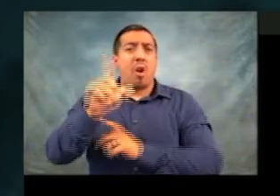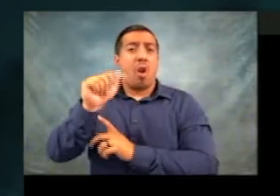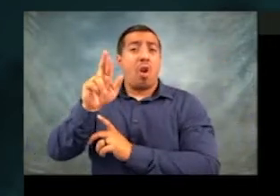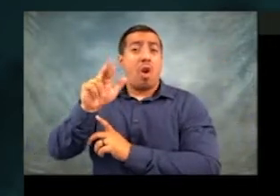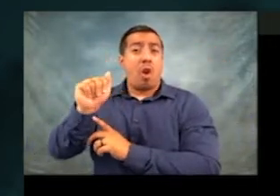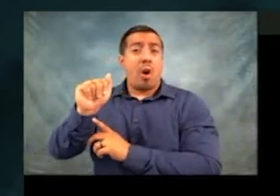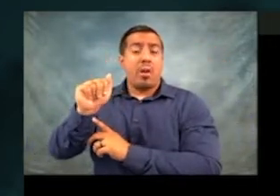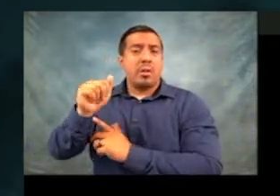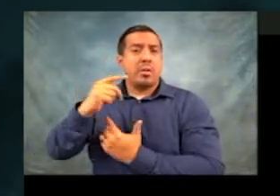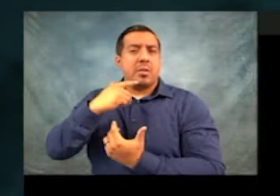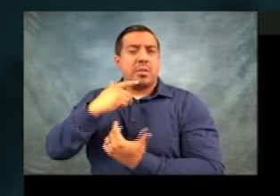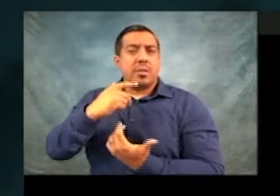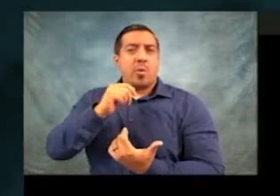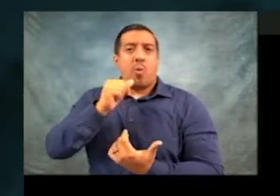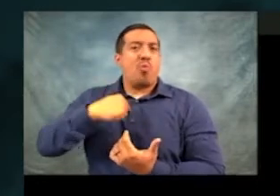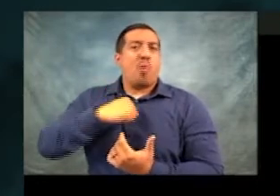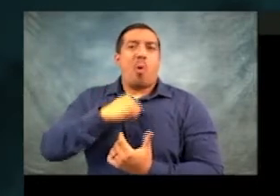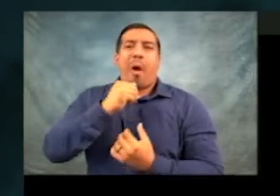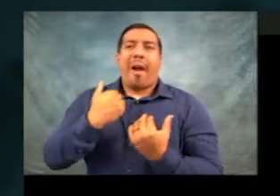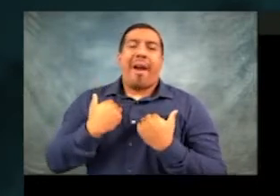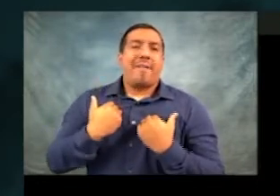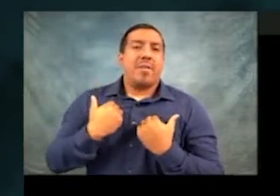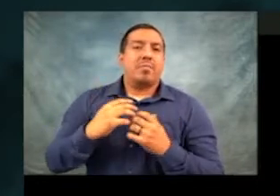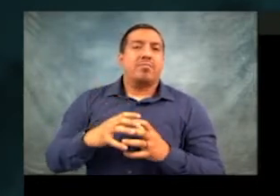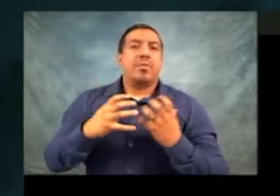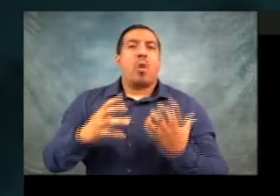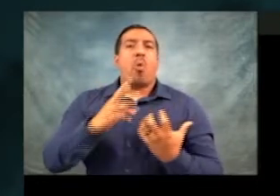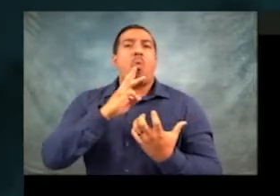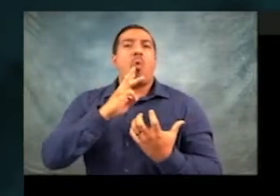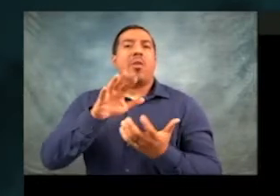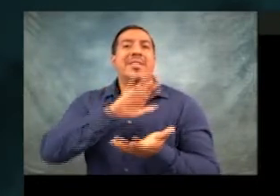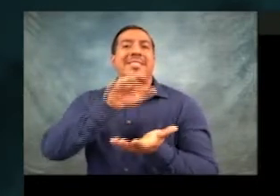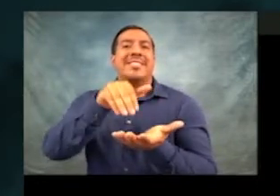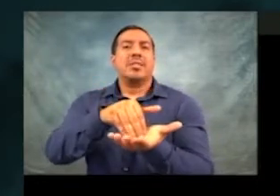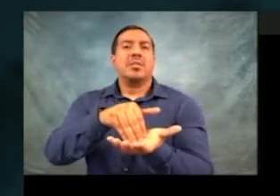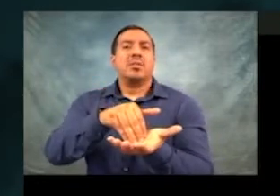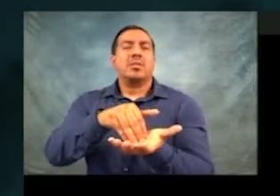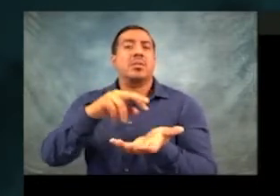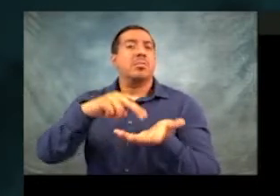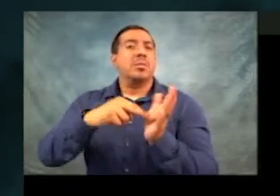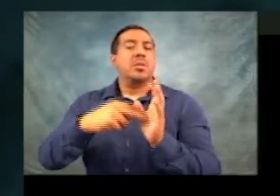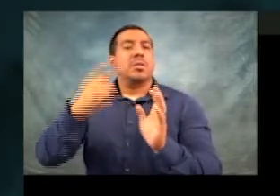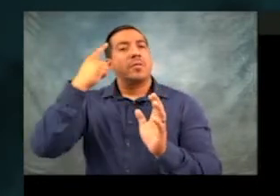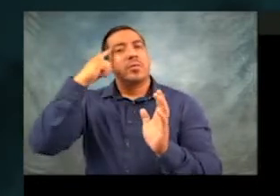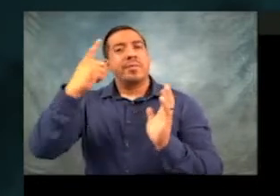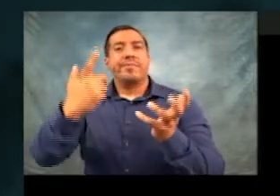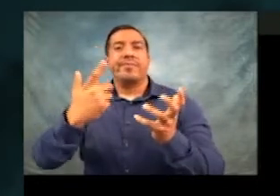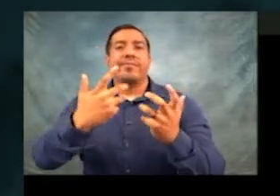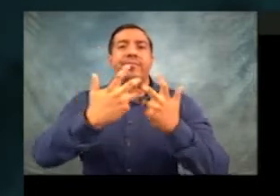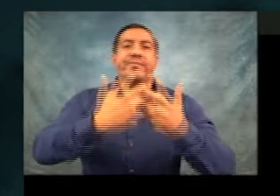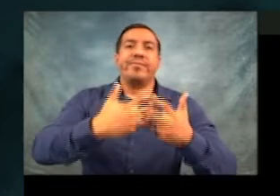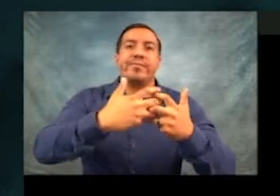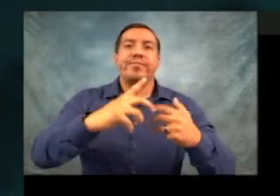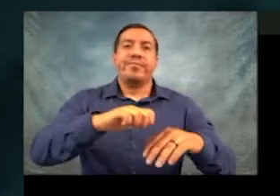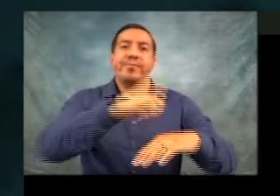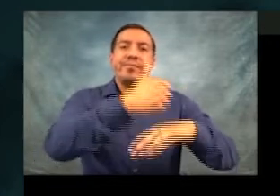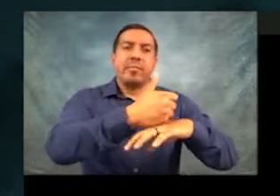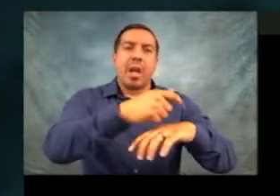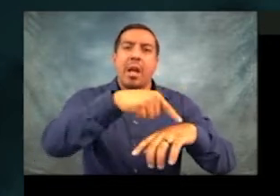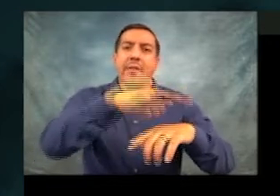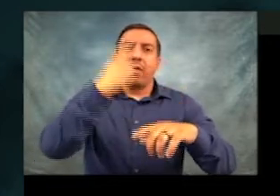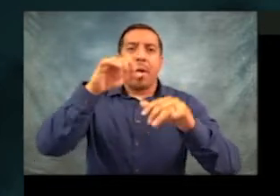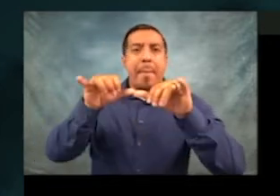an area that we don't have a lot of water sensors, meaning instruments that are in place to